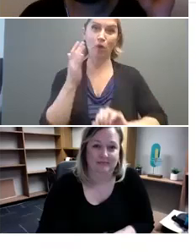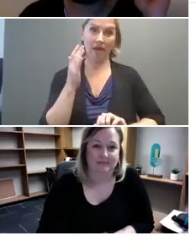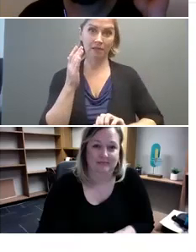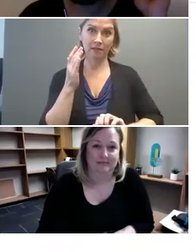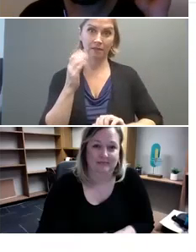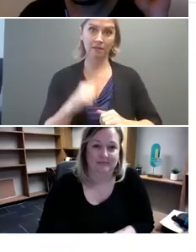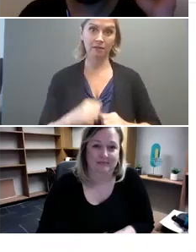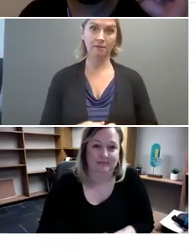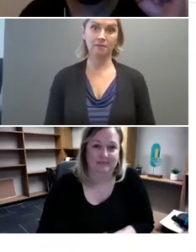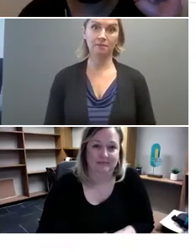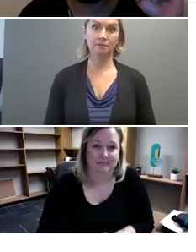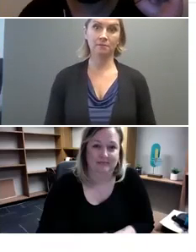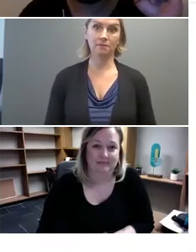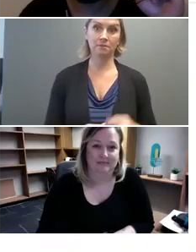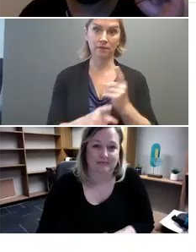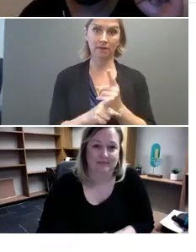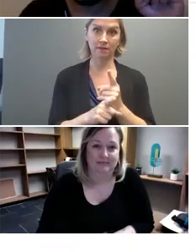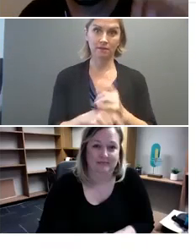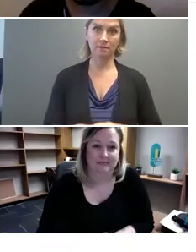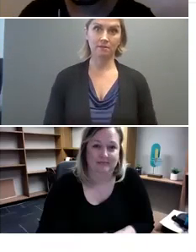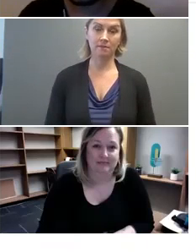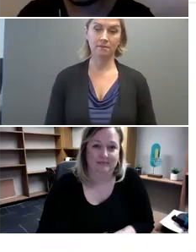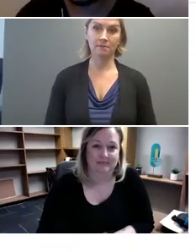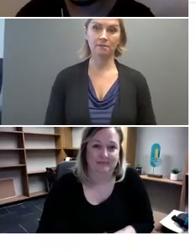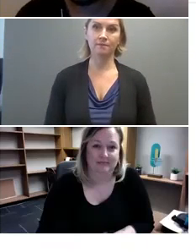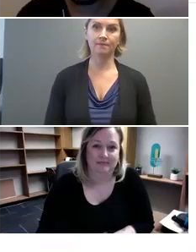it, right?